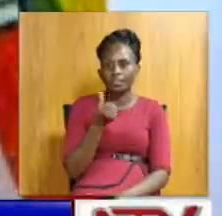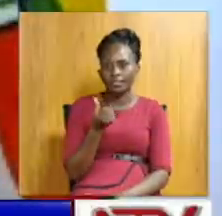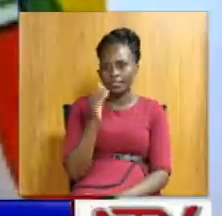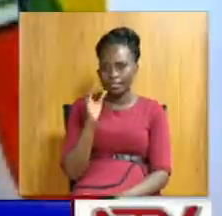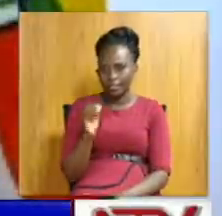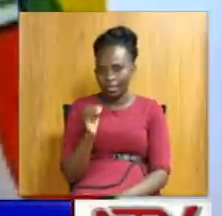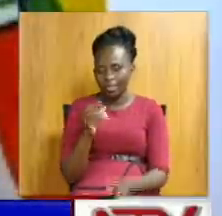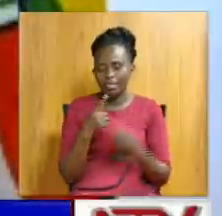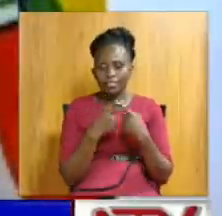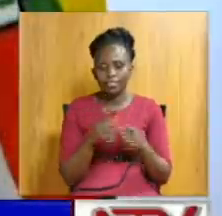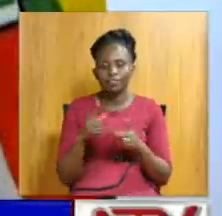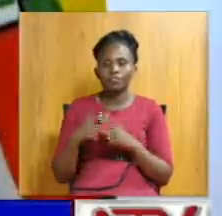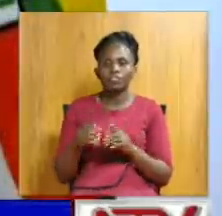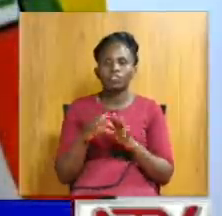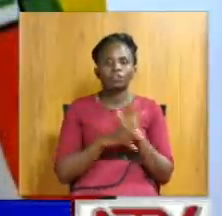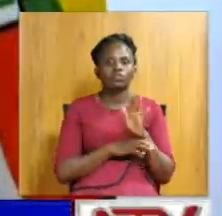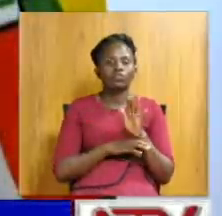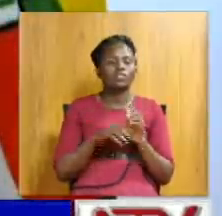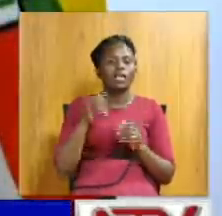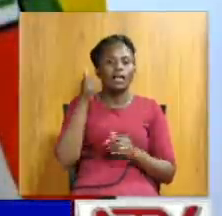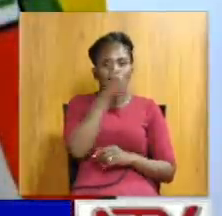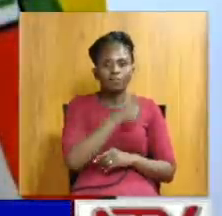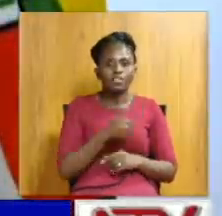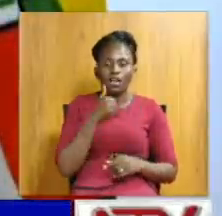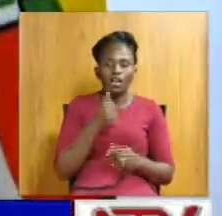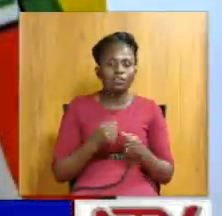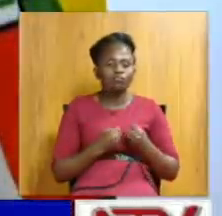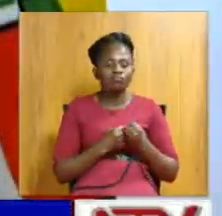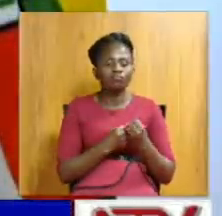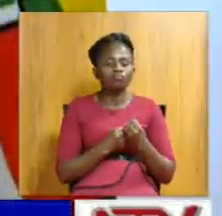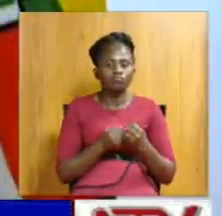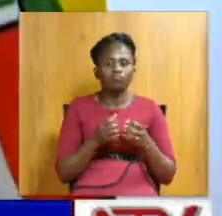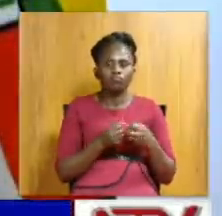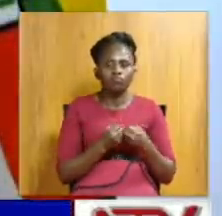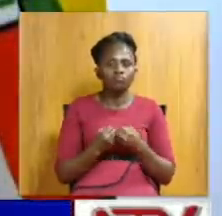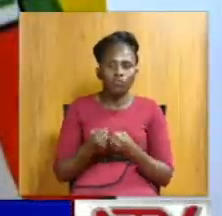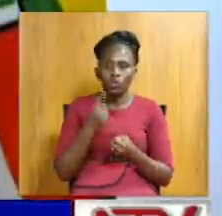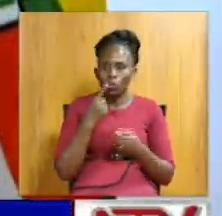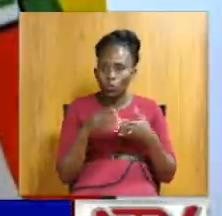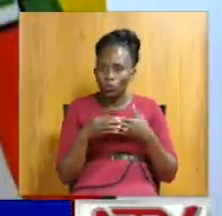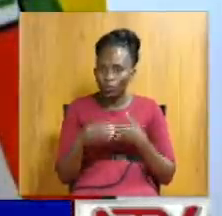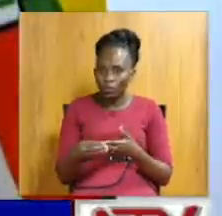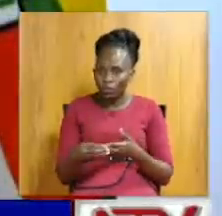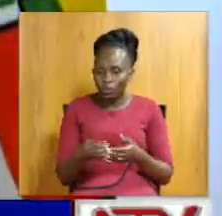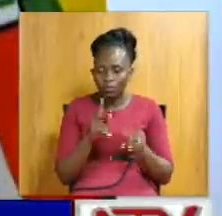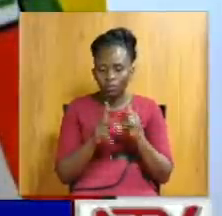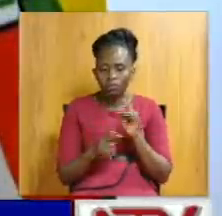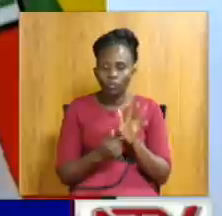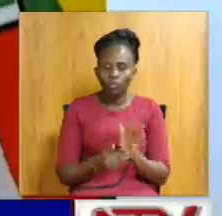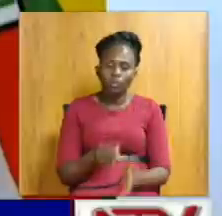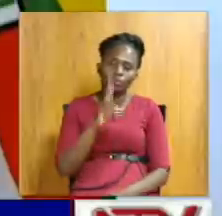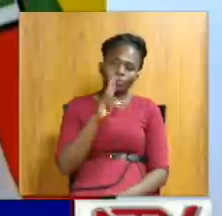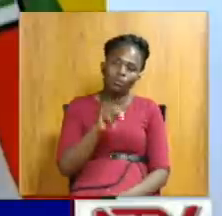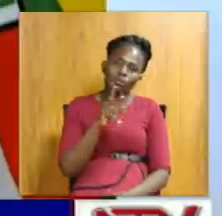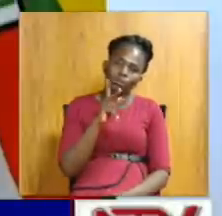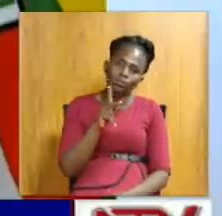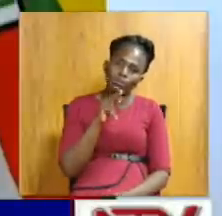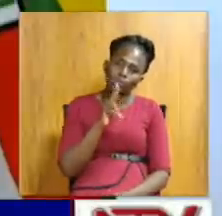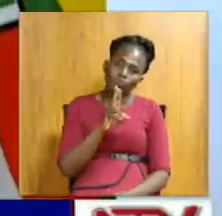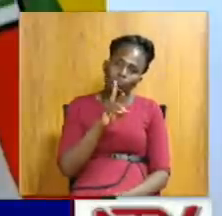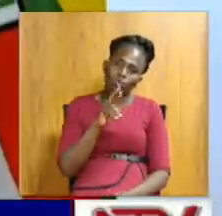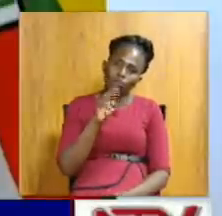different chapters of the African resistance were being led by people like Nkrumah, Nyerere,